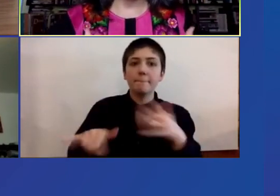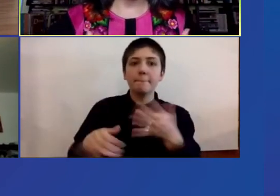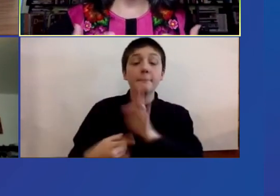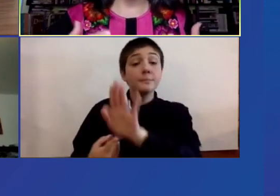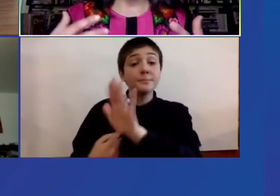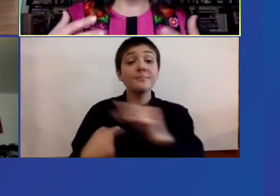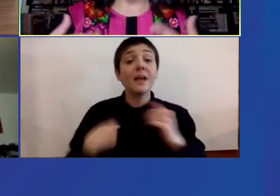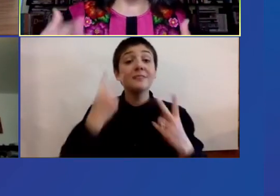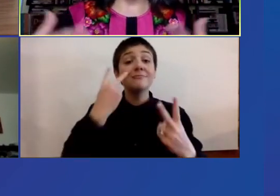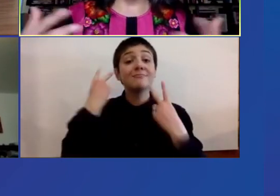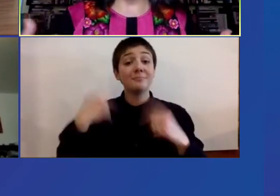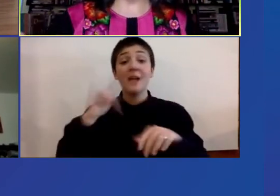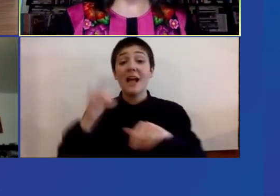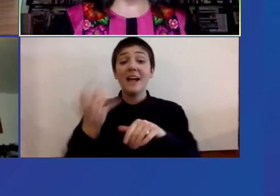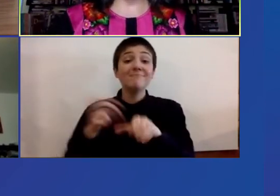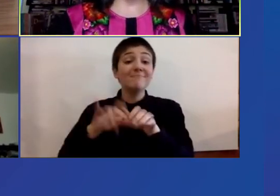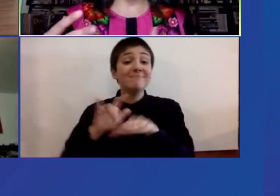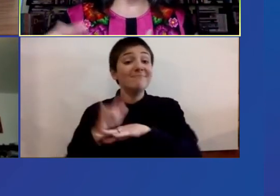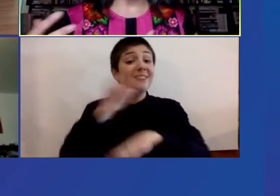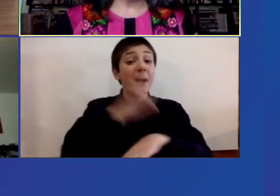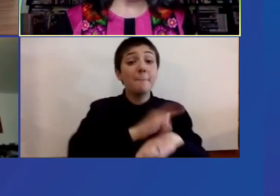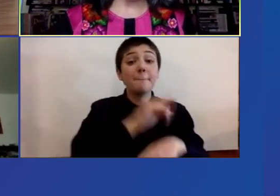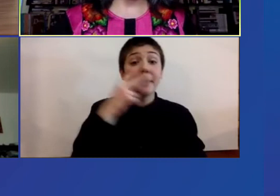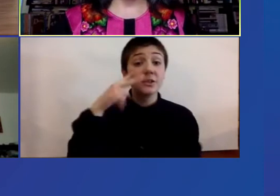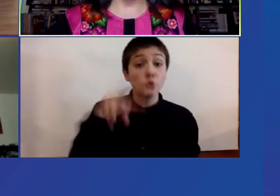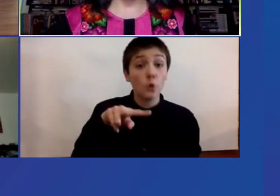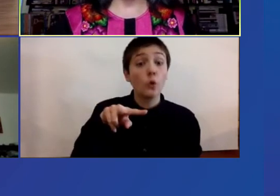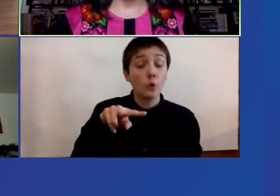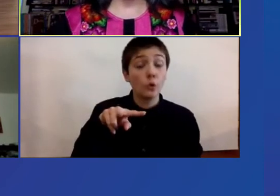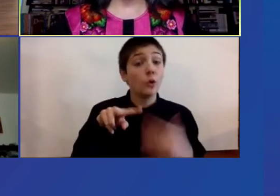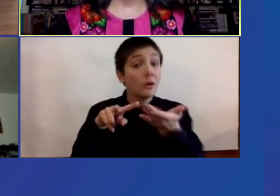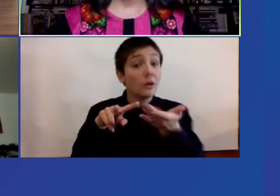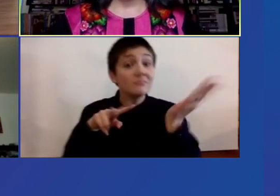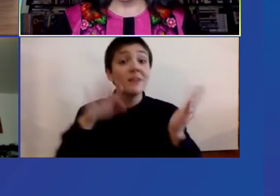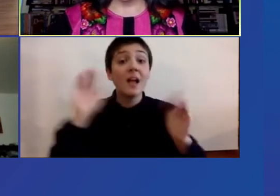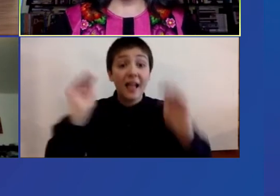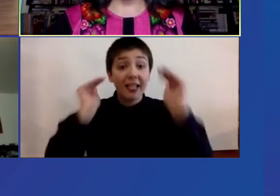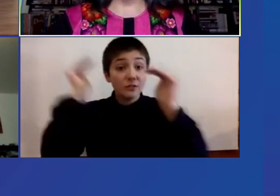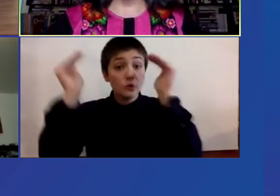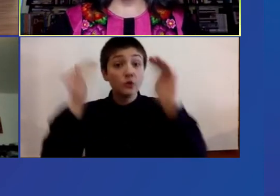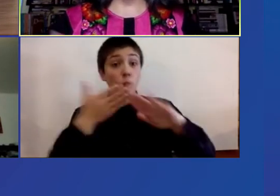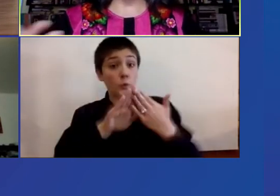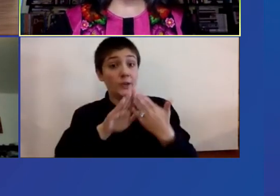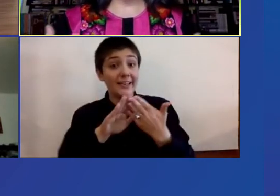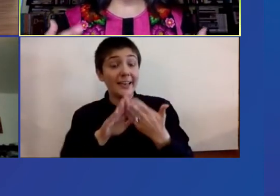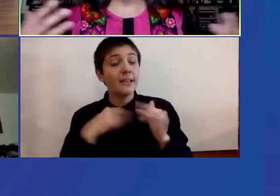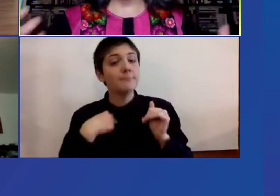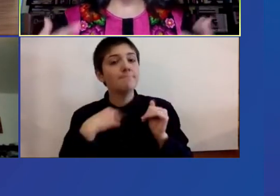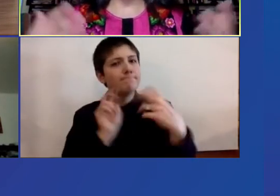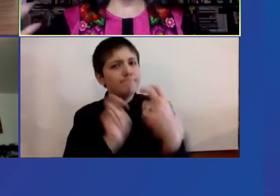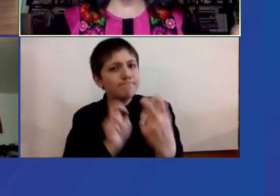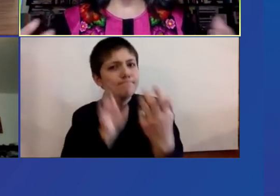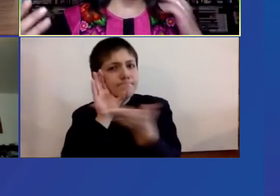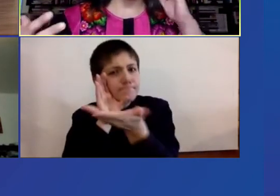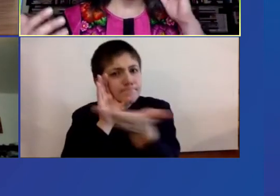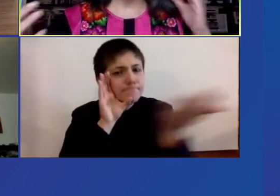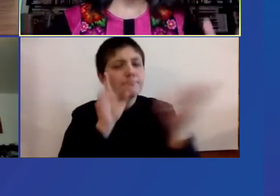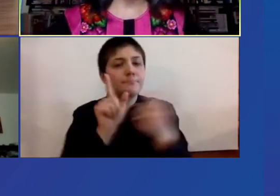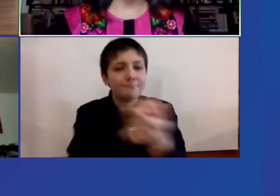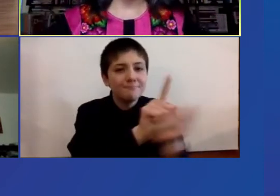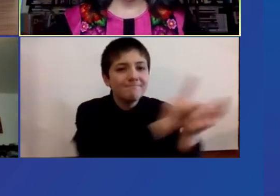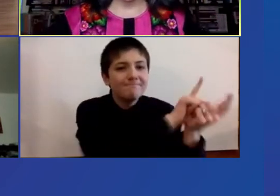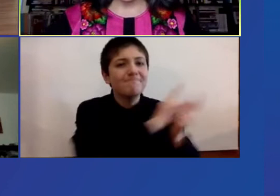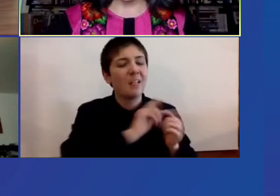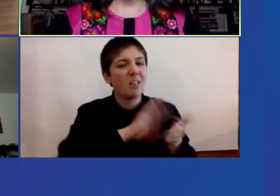to learn more about this tradition from the elders of the community. And I met these gentlemen and